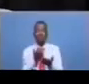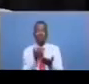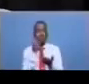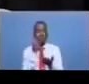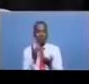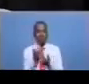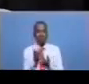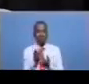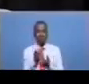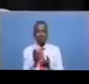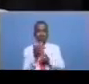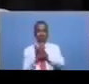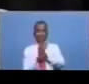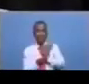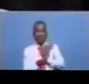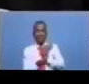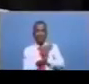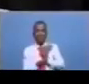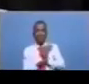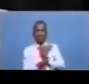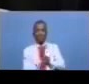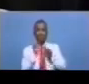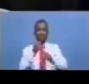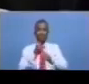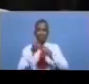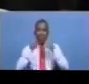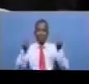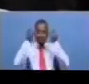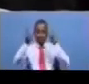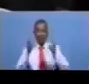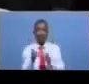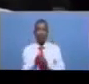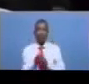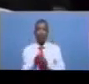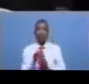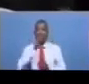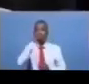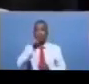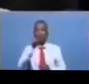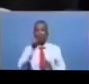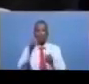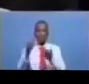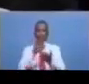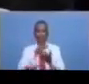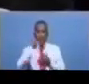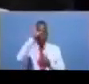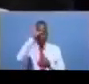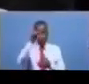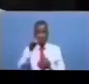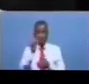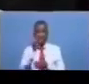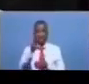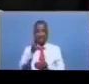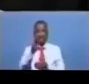confirmation of that before we can make our position on that known. But be rest assured that Dr. Ayine is a